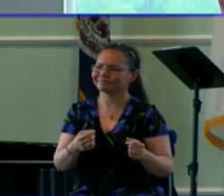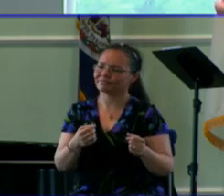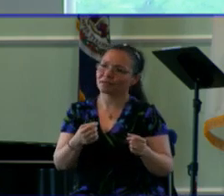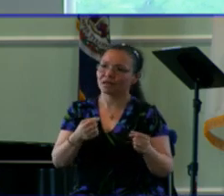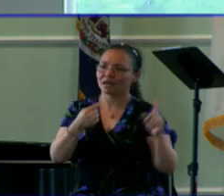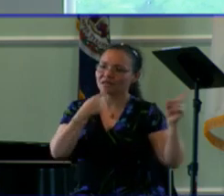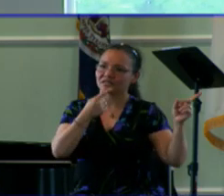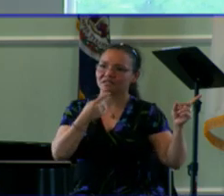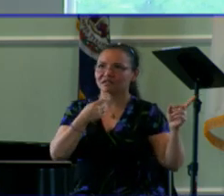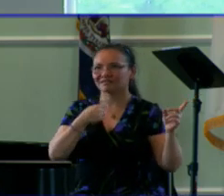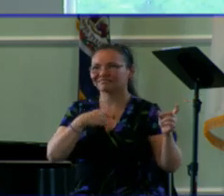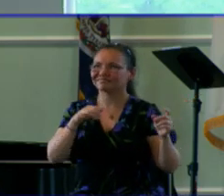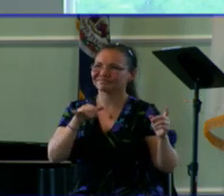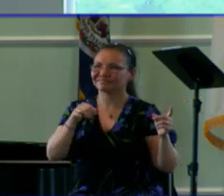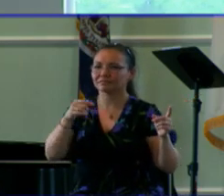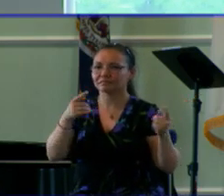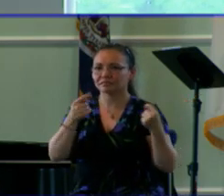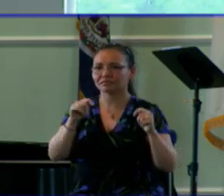trying to figure that out.